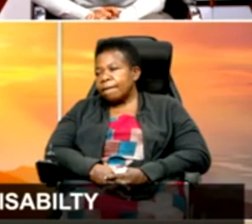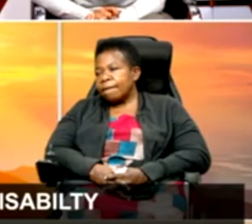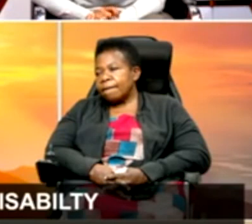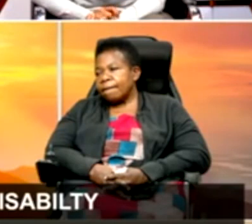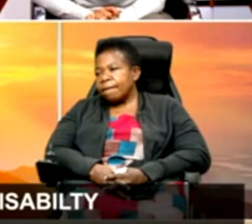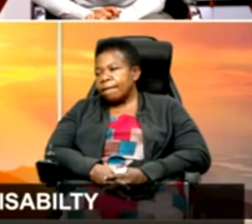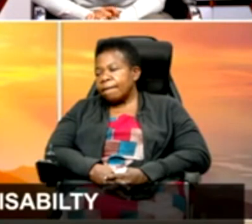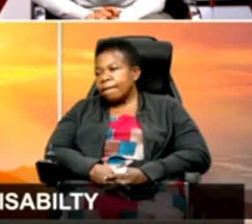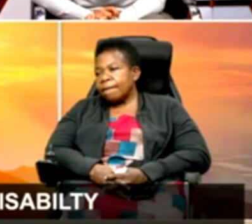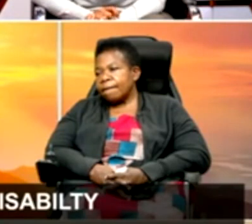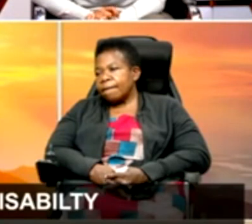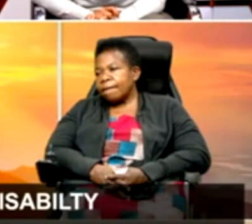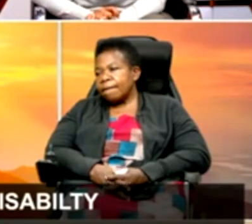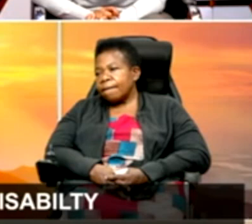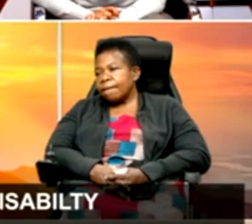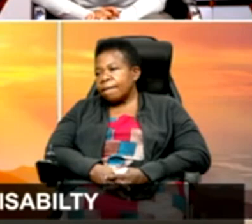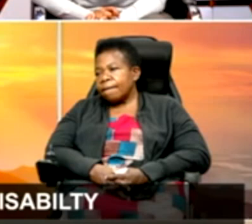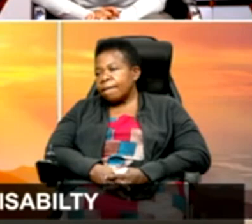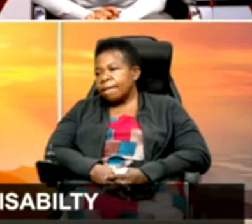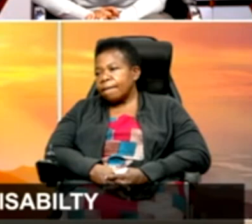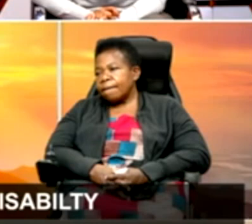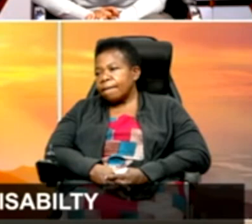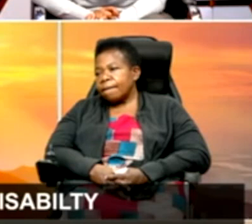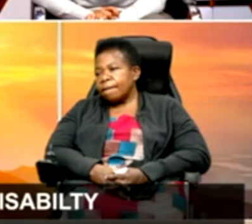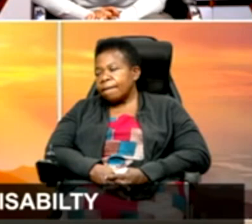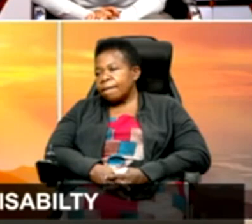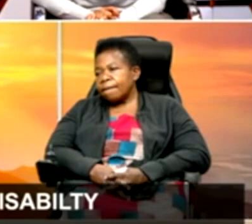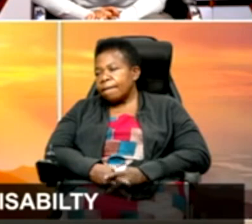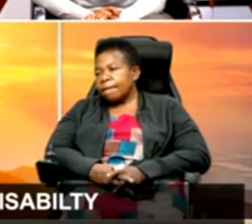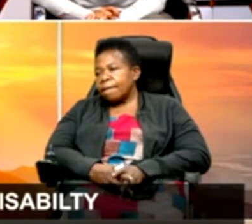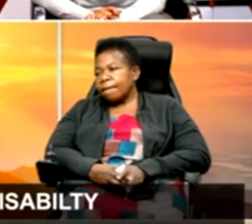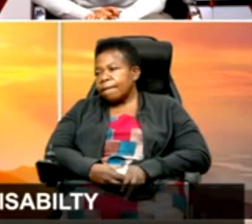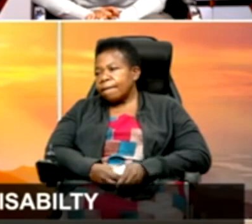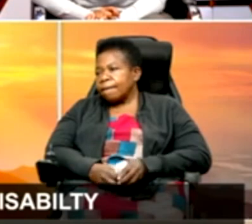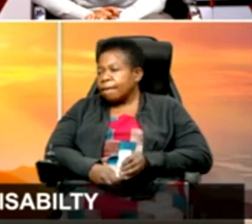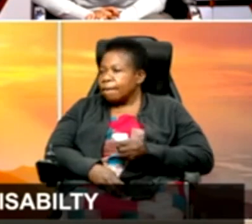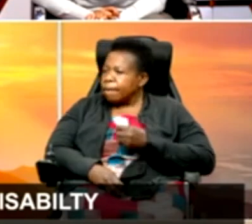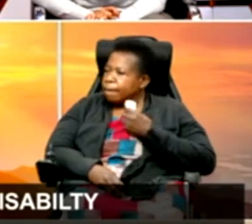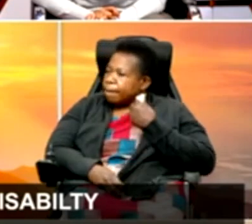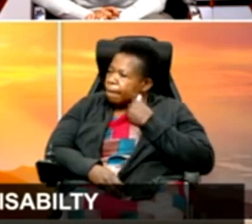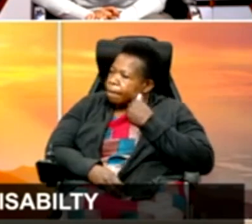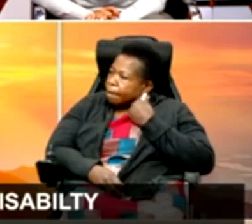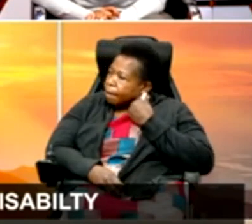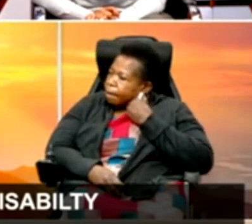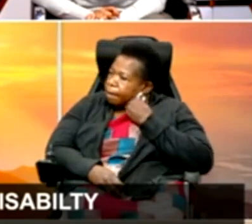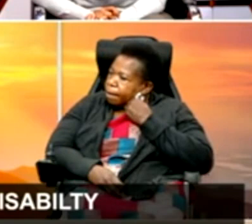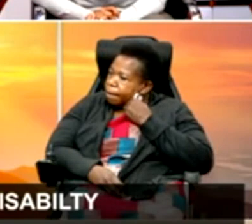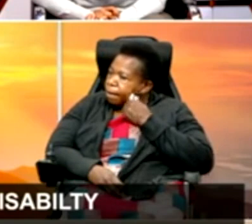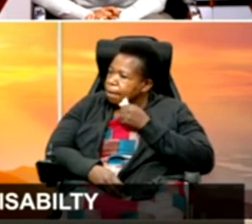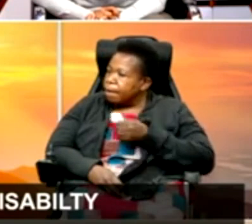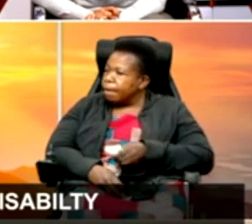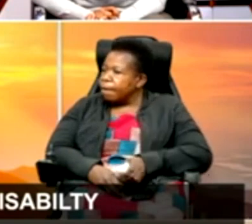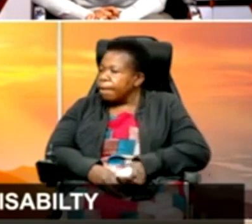But for us working in the community setup, it was really quite a challenge for us, because when we tell our students to stay